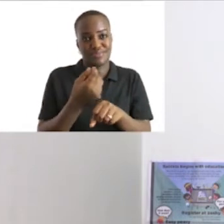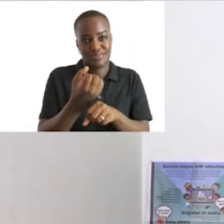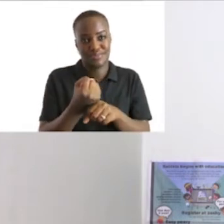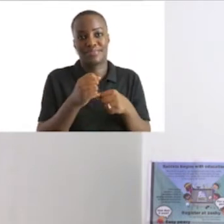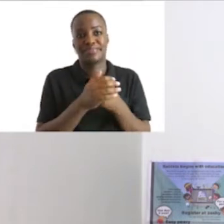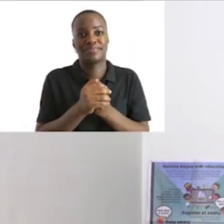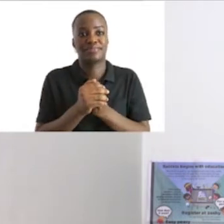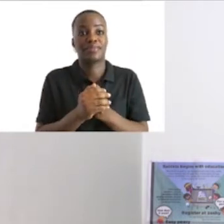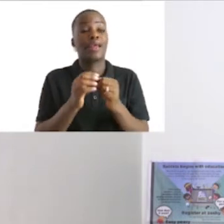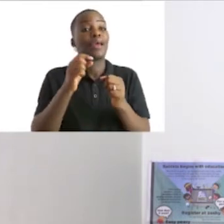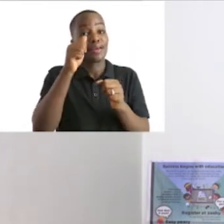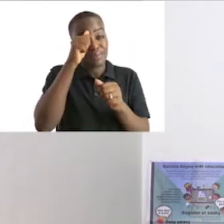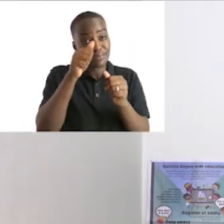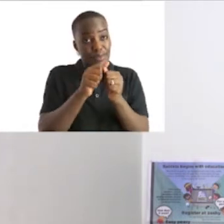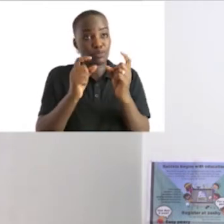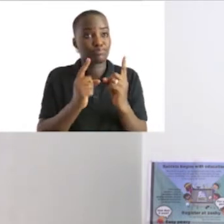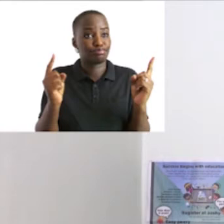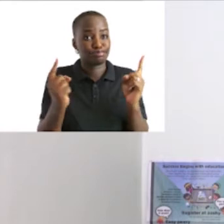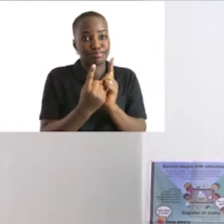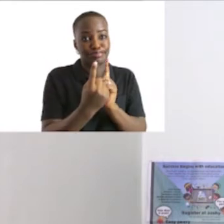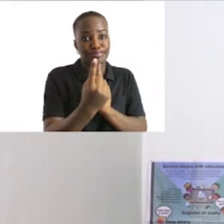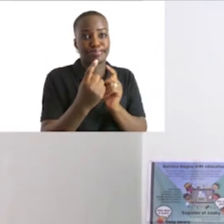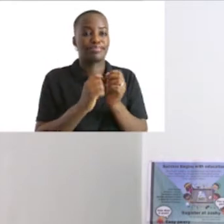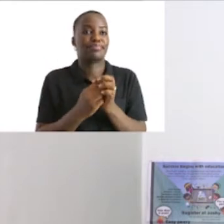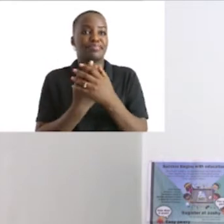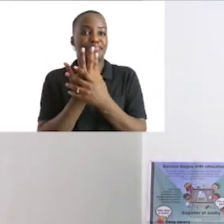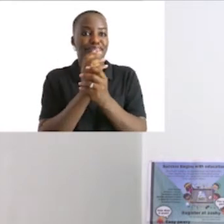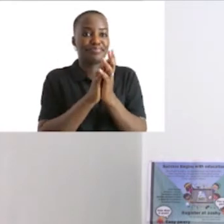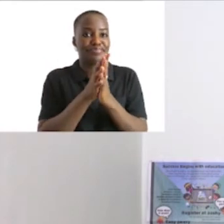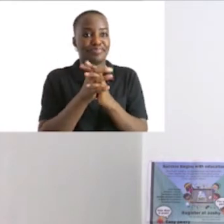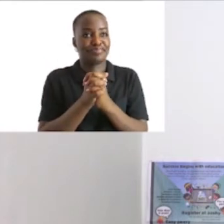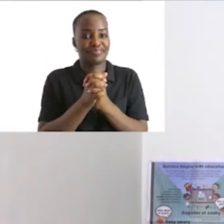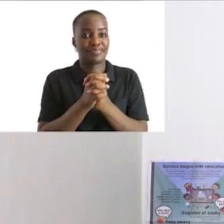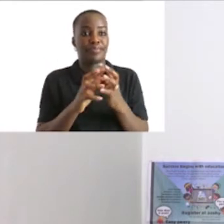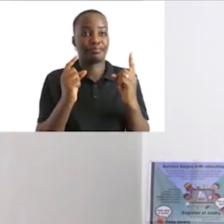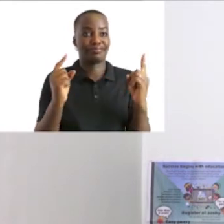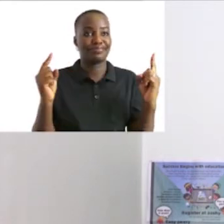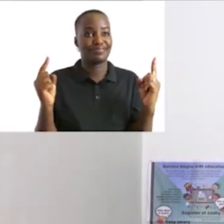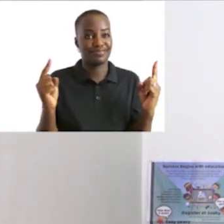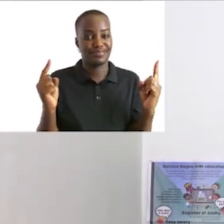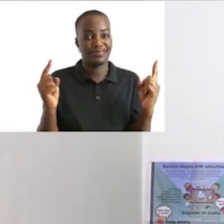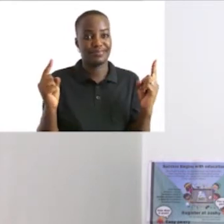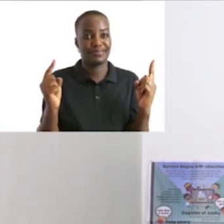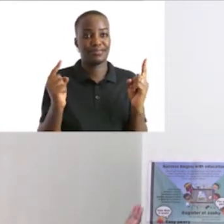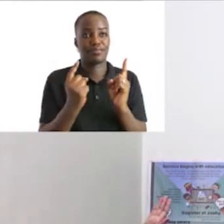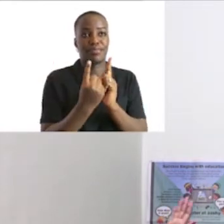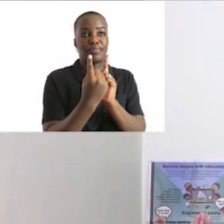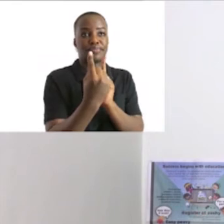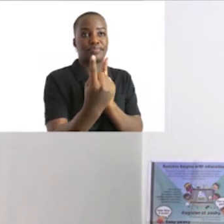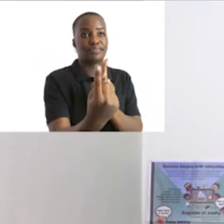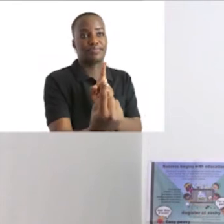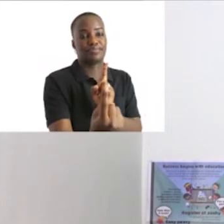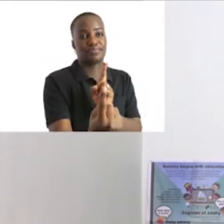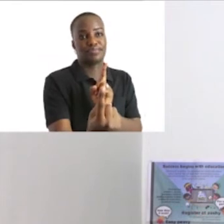check your social distancing. And how do we do that? By spreading our hands out and